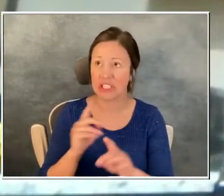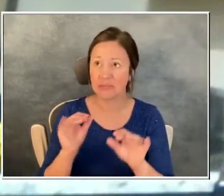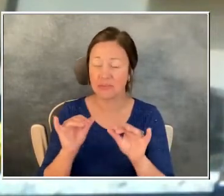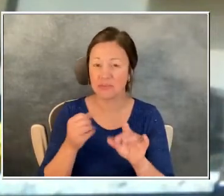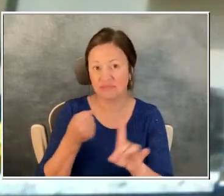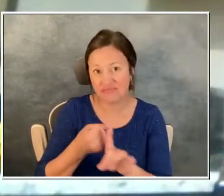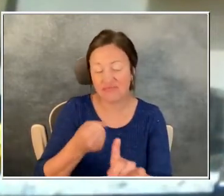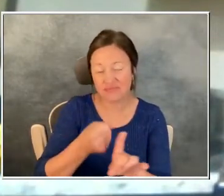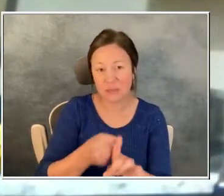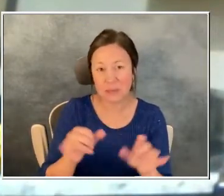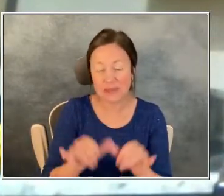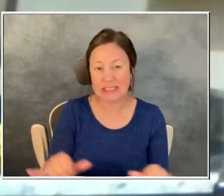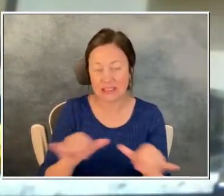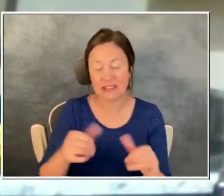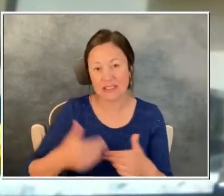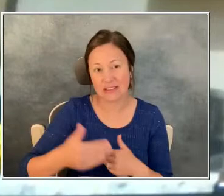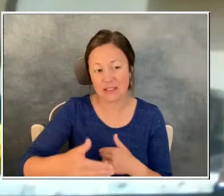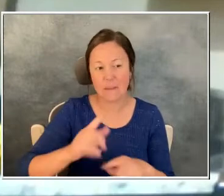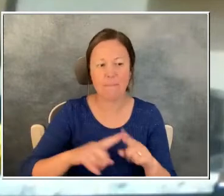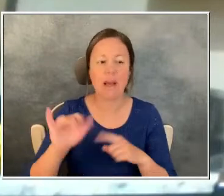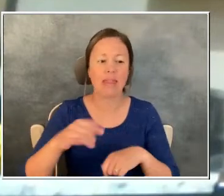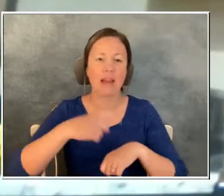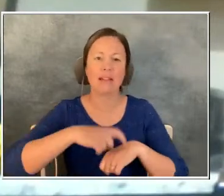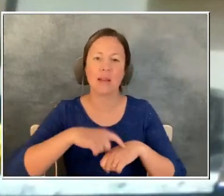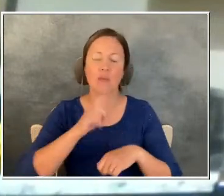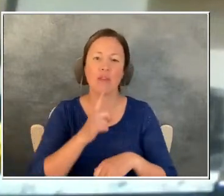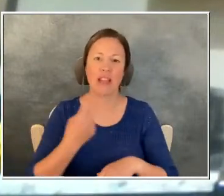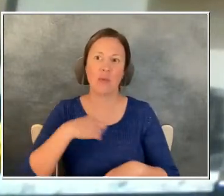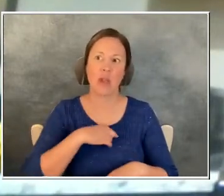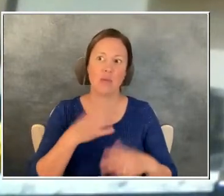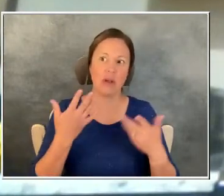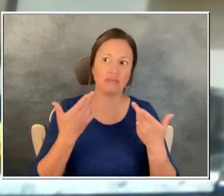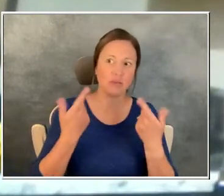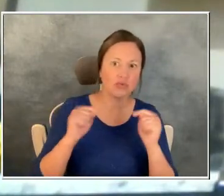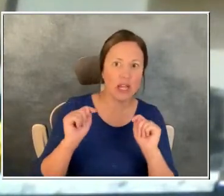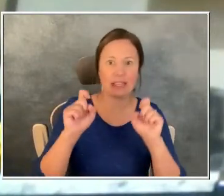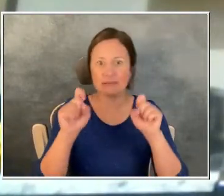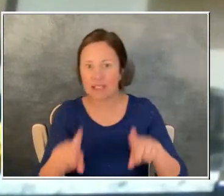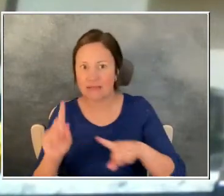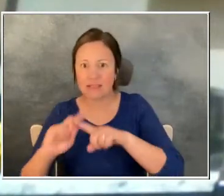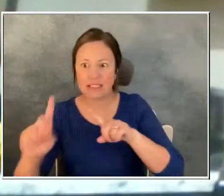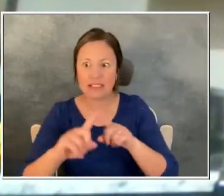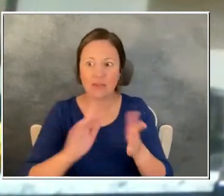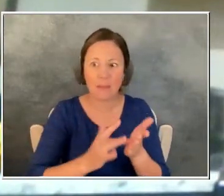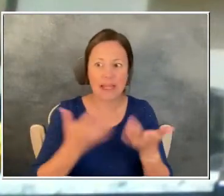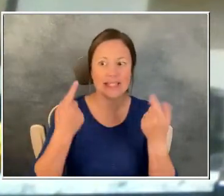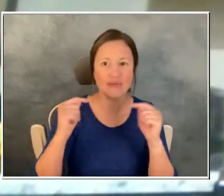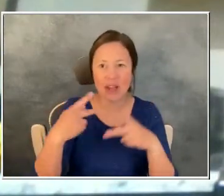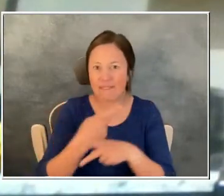consistently. But at that time, we were kind of going through the different drugs to try and figure out what worked with